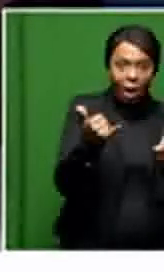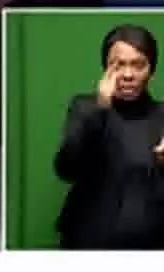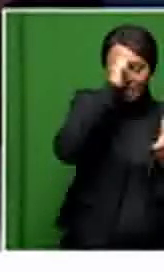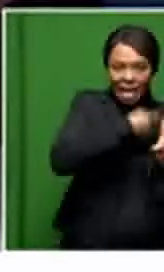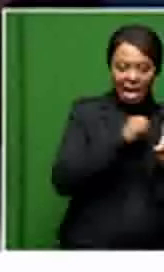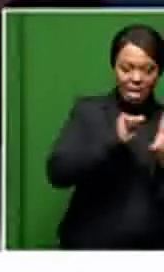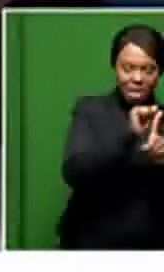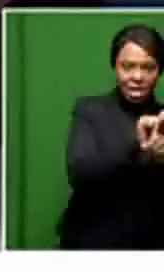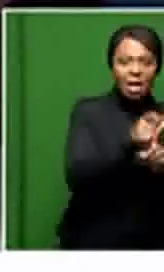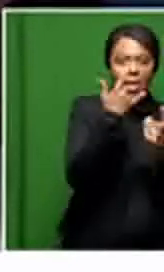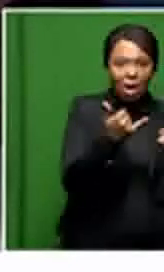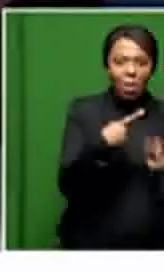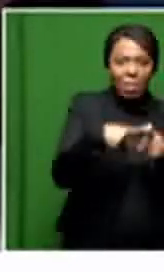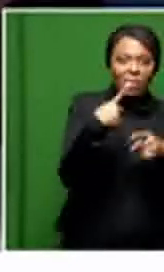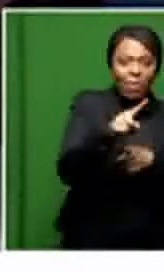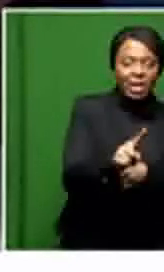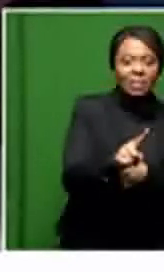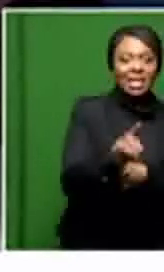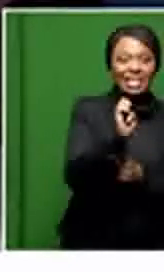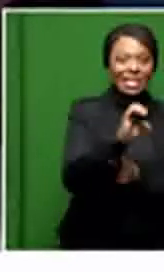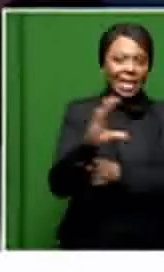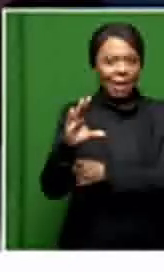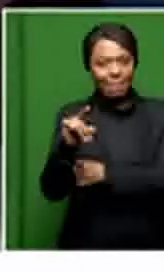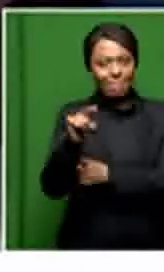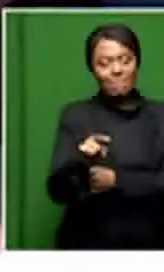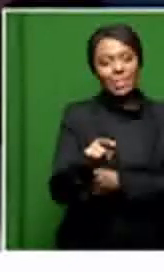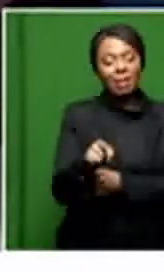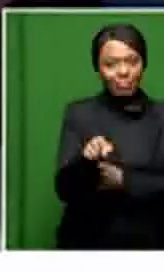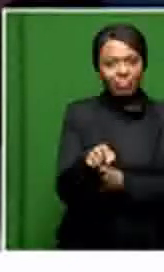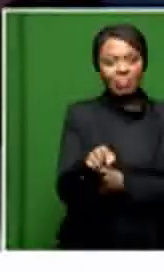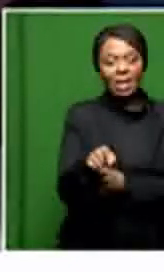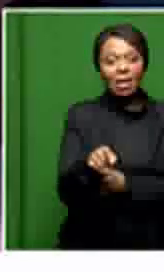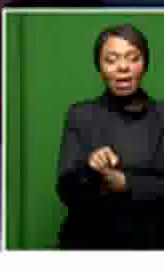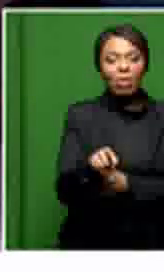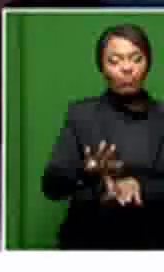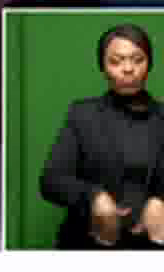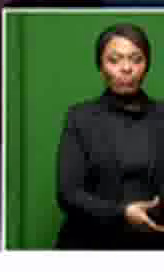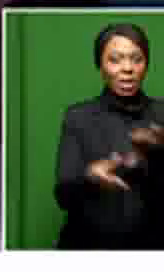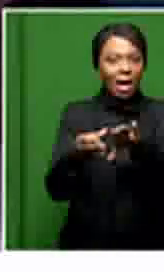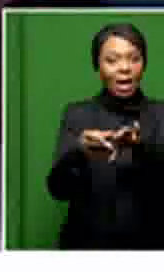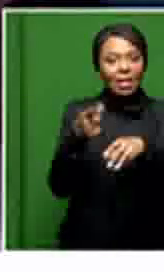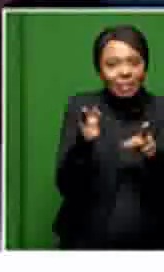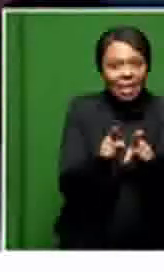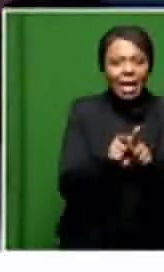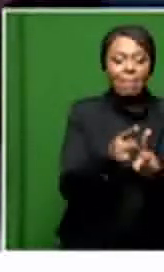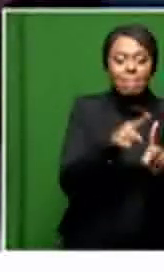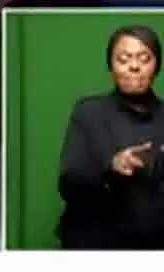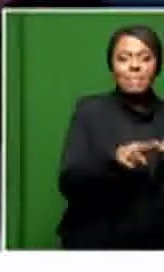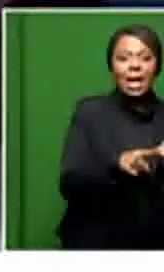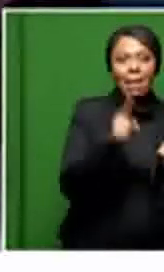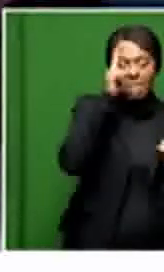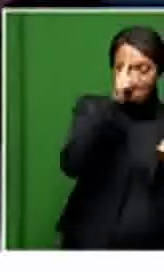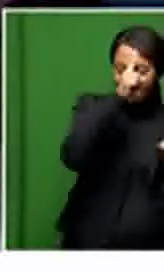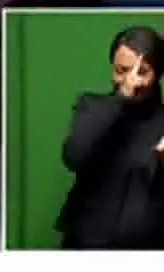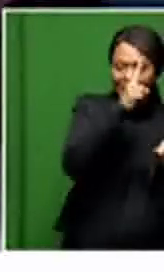Province, China Manana. And then, who becomes the third black springbuck, Patando Manana. Just think about how you